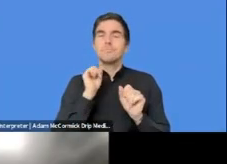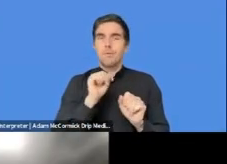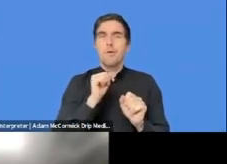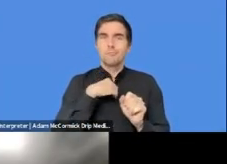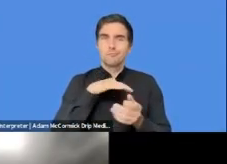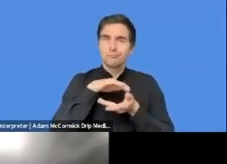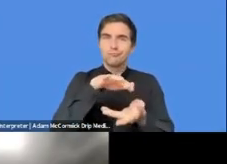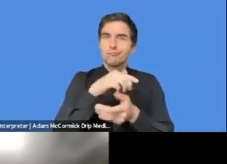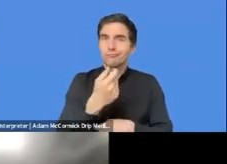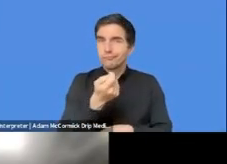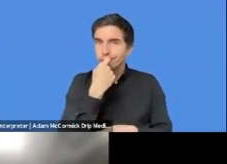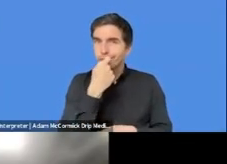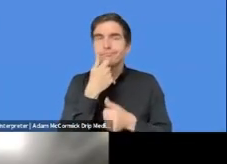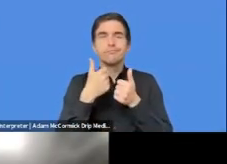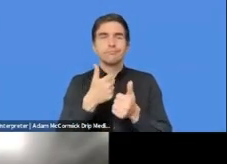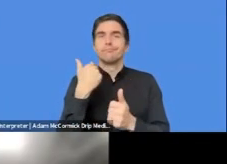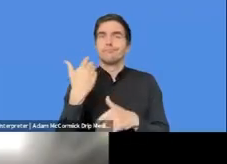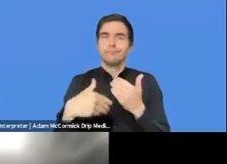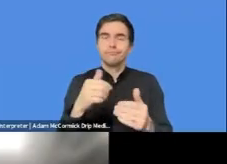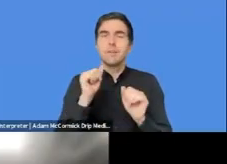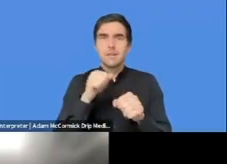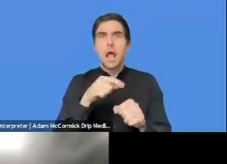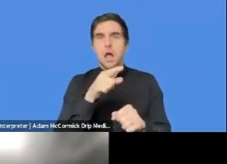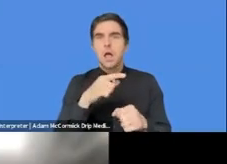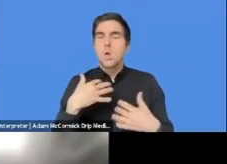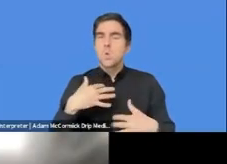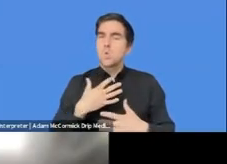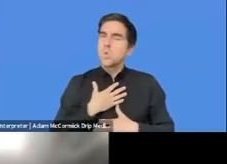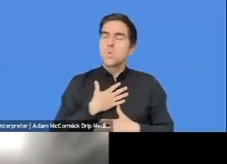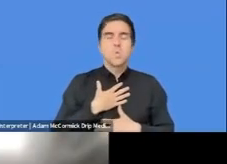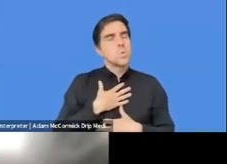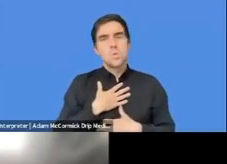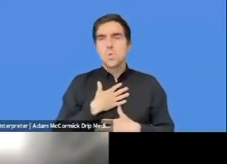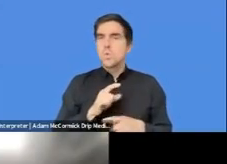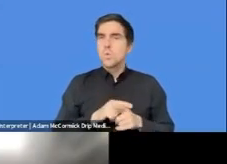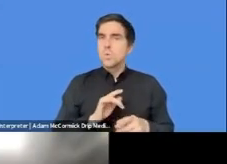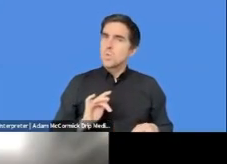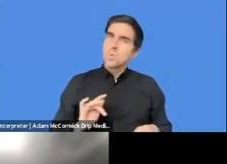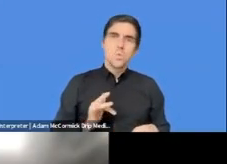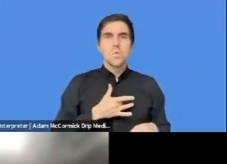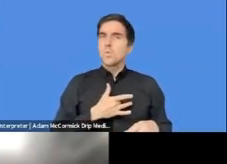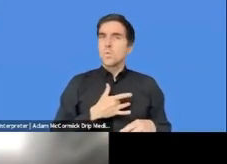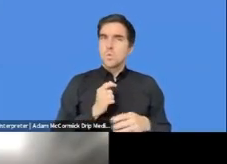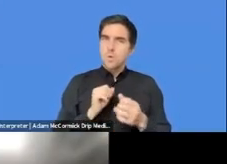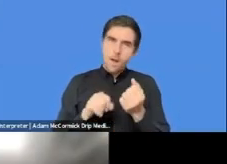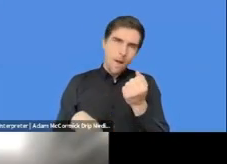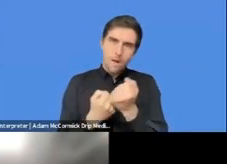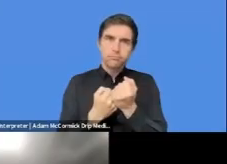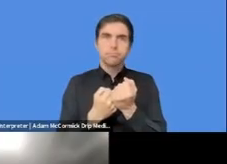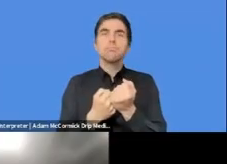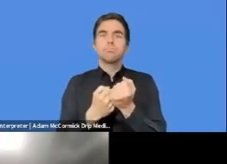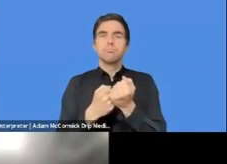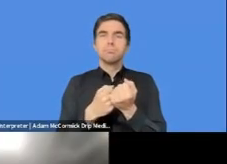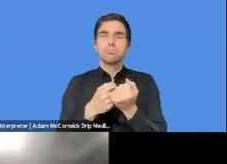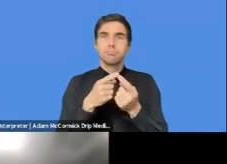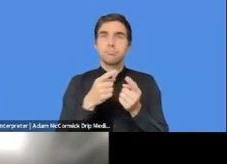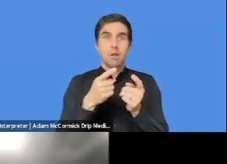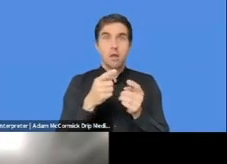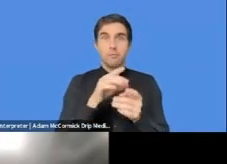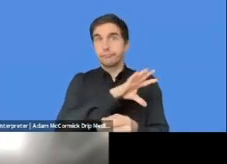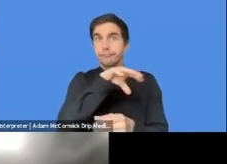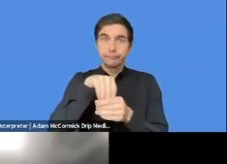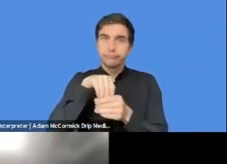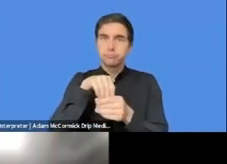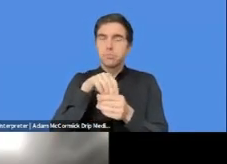she received a food security bag, and then she was able to share how she has now moved to farmer input support